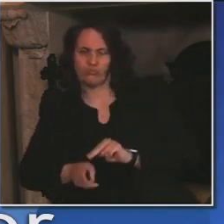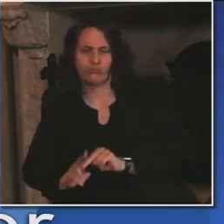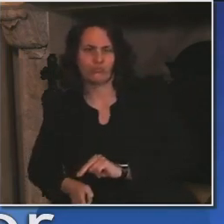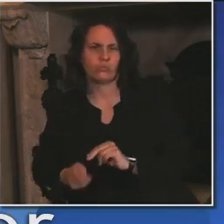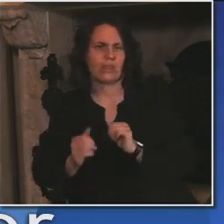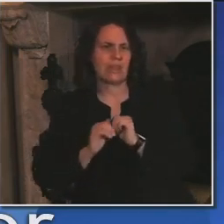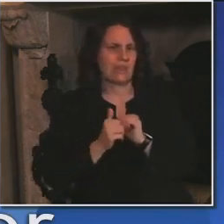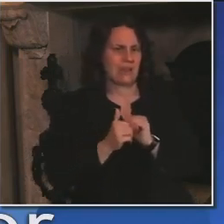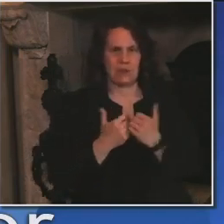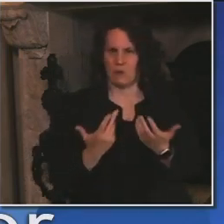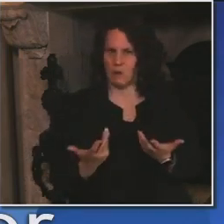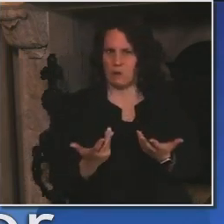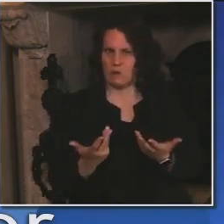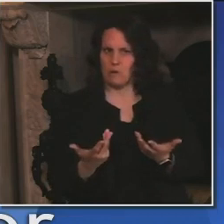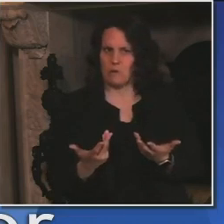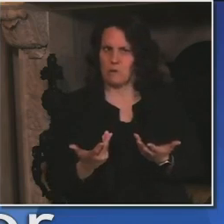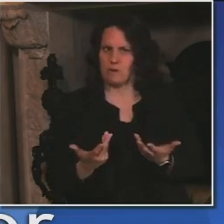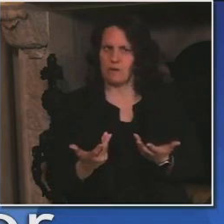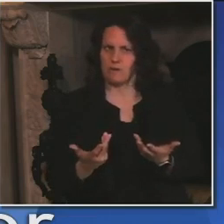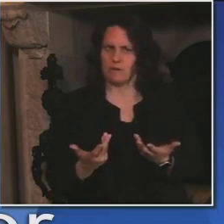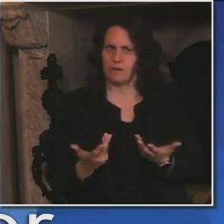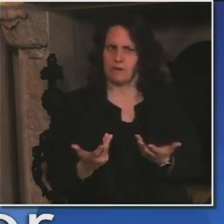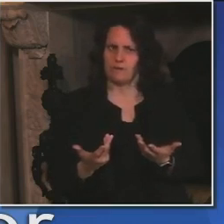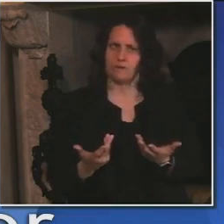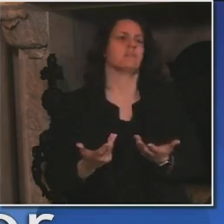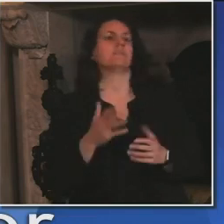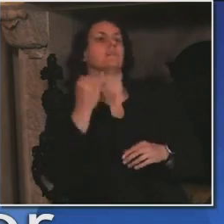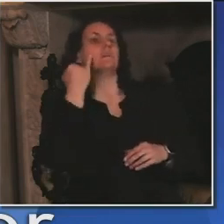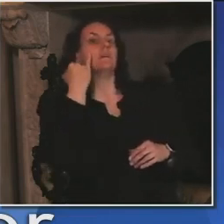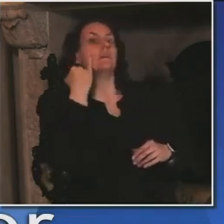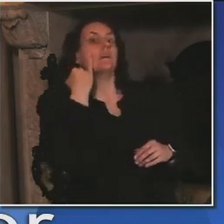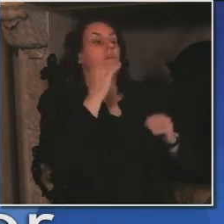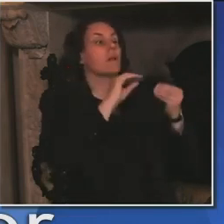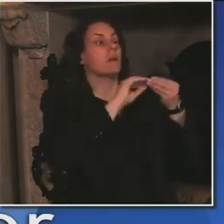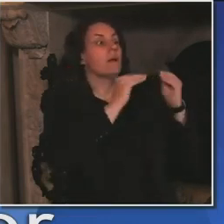tests and keep the order extended. Does anyone there have a response to that?